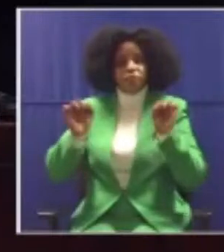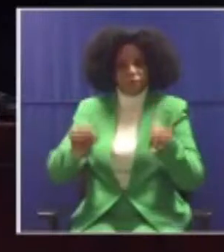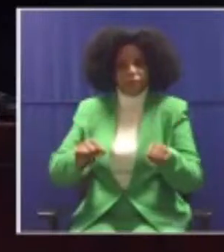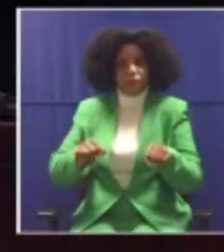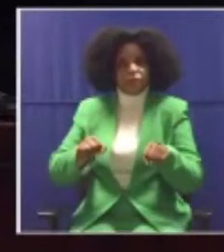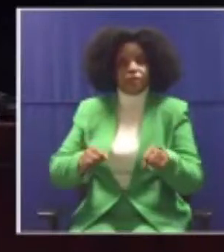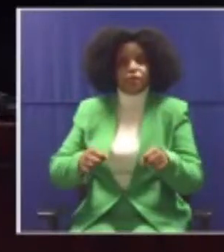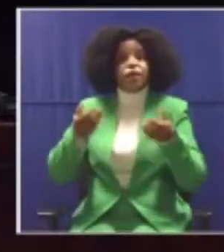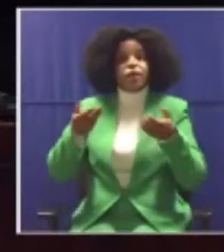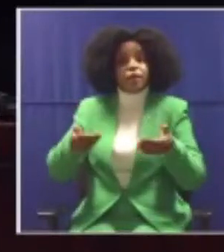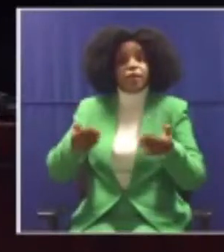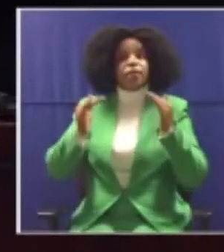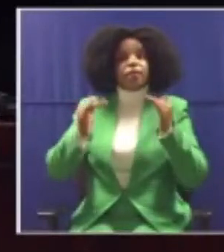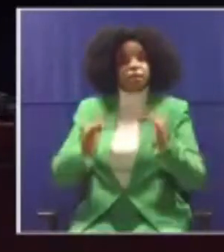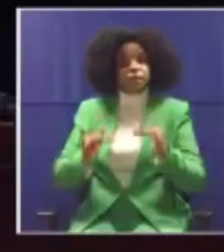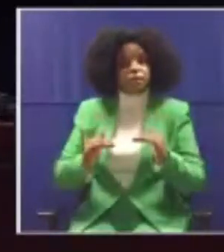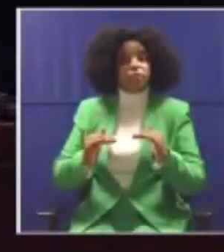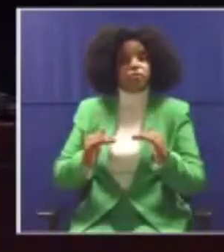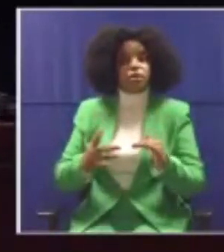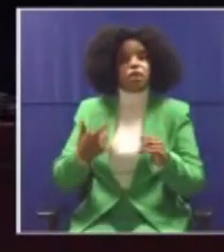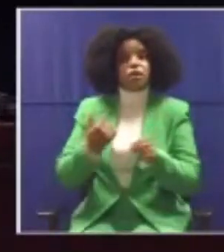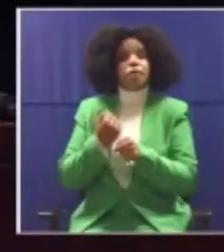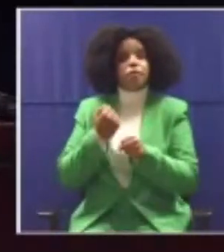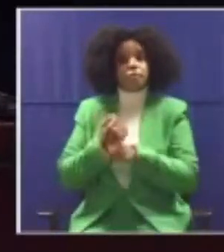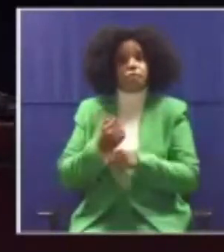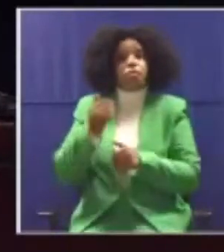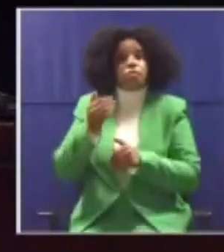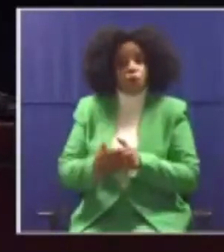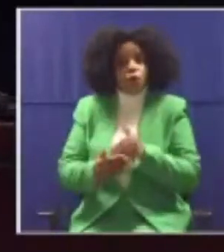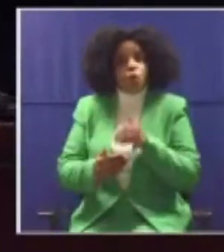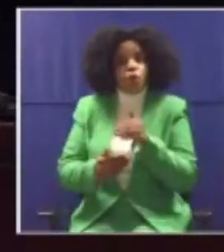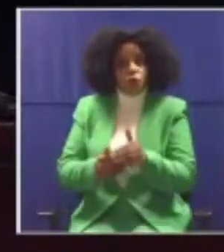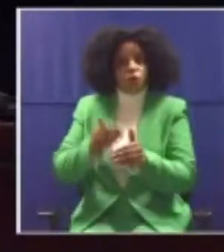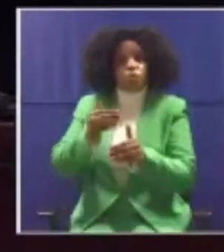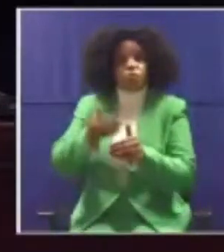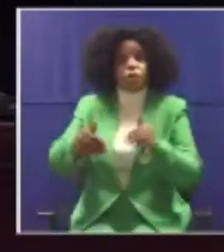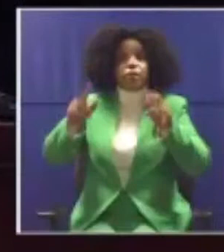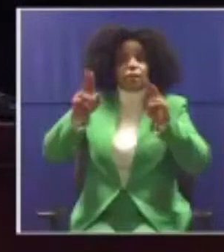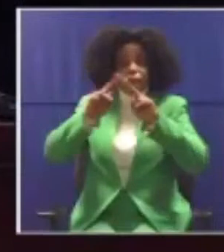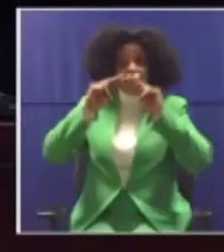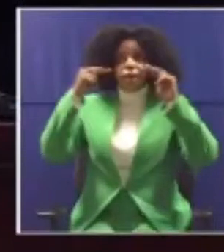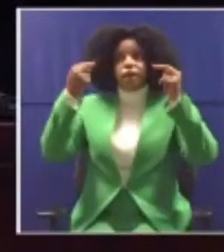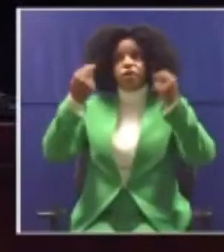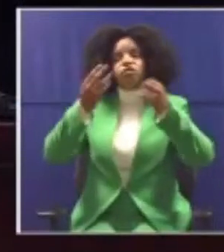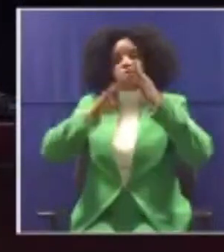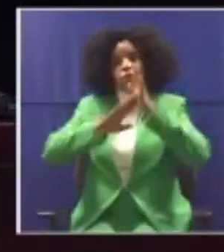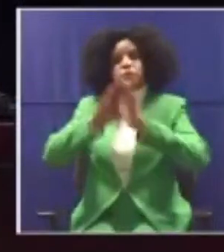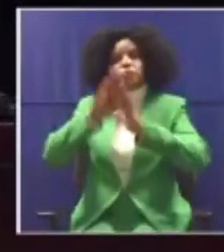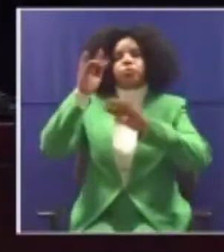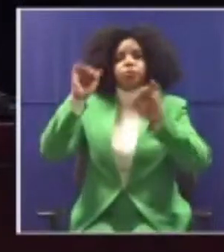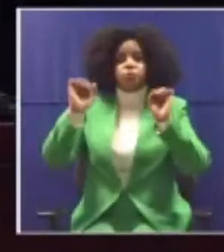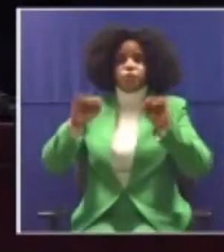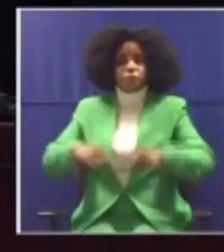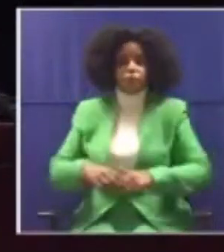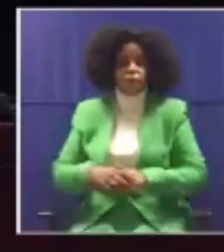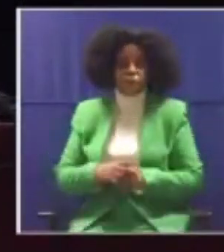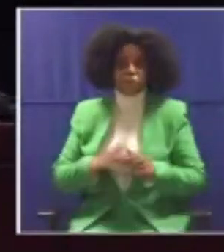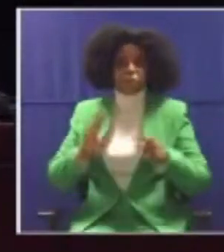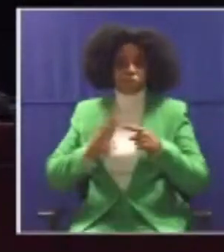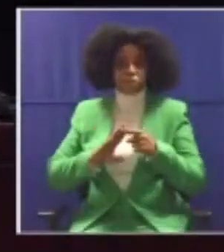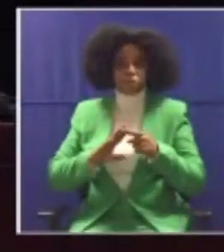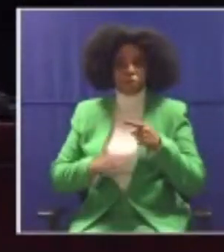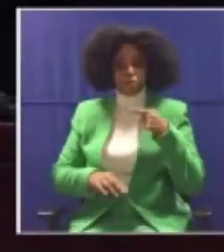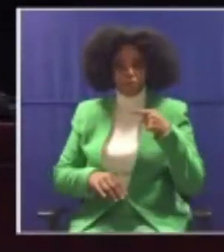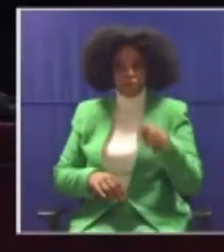for progress and national development. Second one, the paper seeks